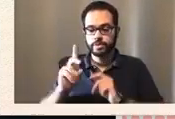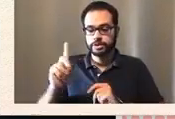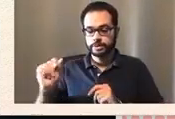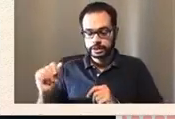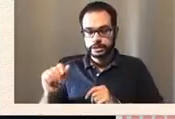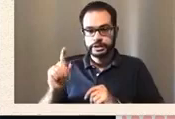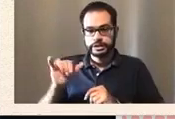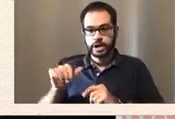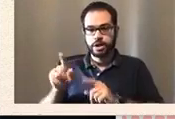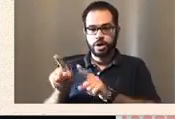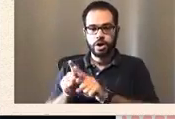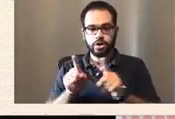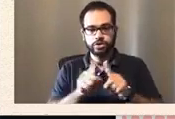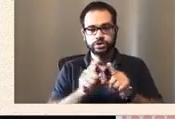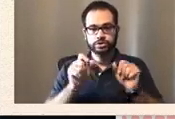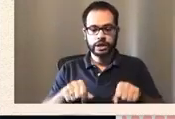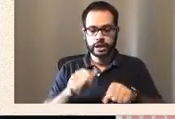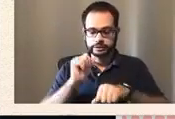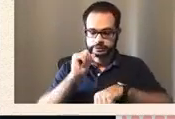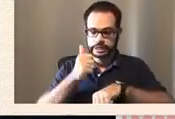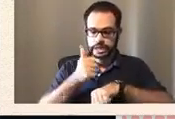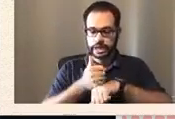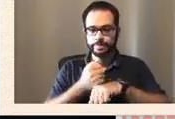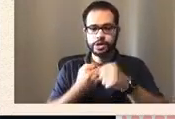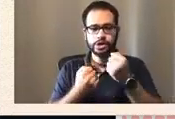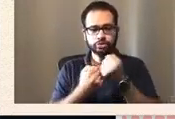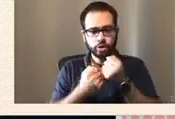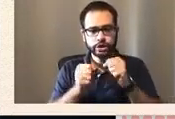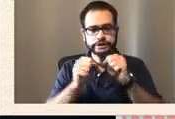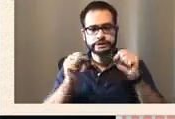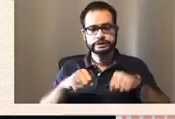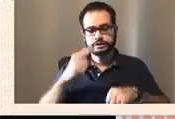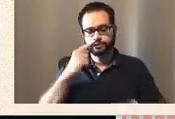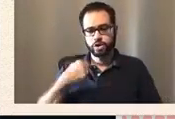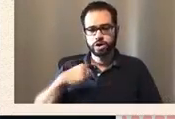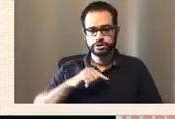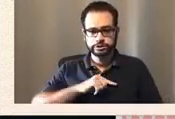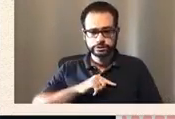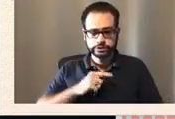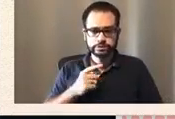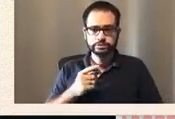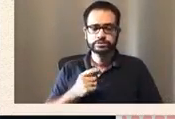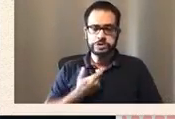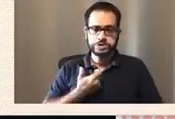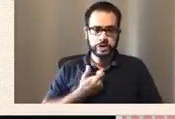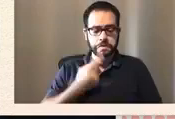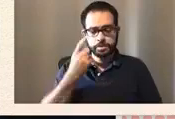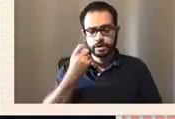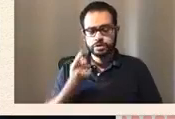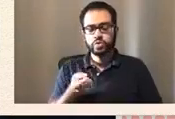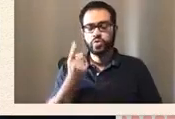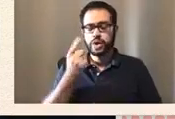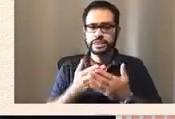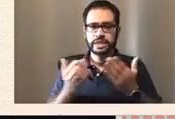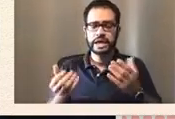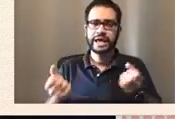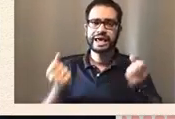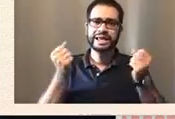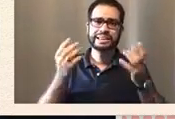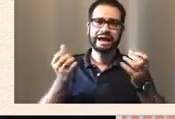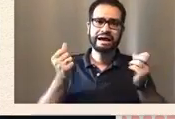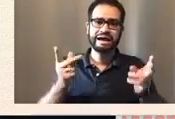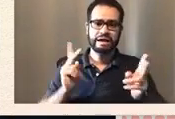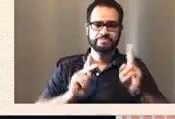create a support system for ourselves. Because one reality that a lot of people with disabilities